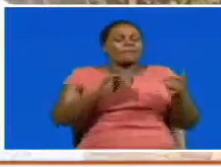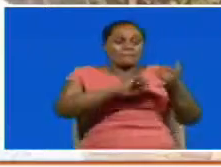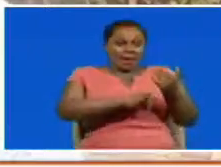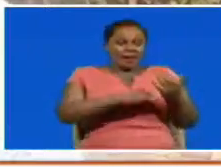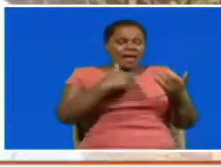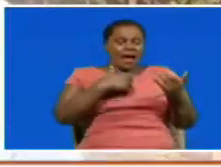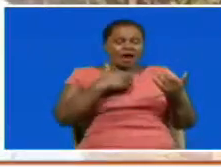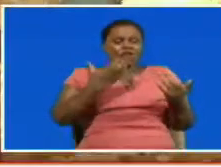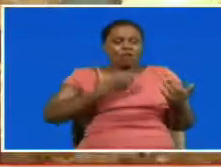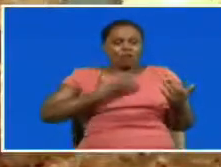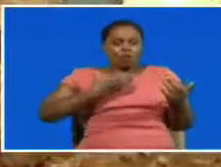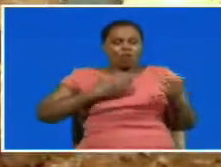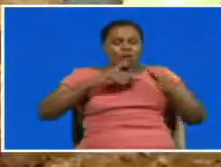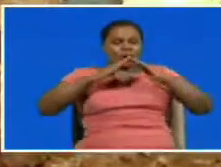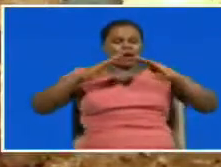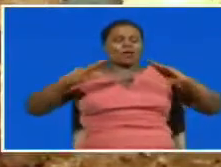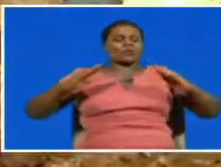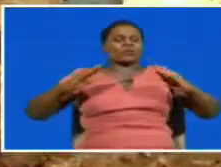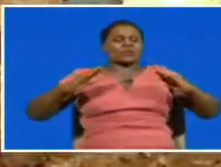separate ones.